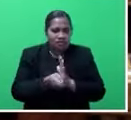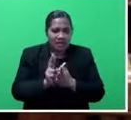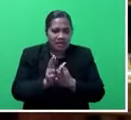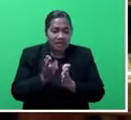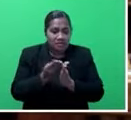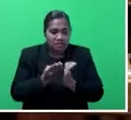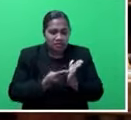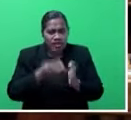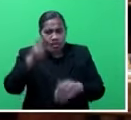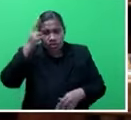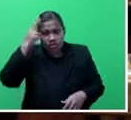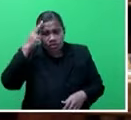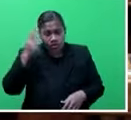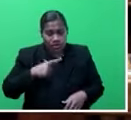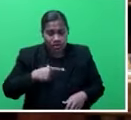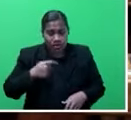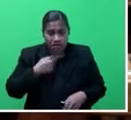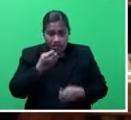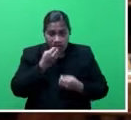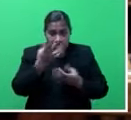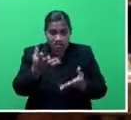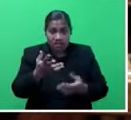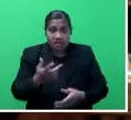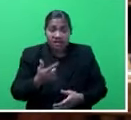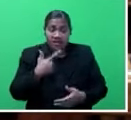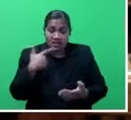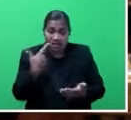my saying that it lied is because,